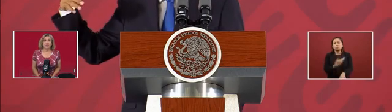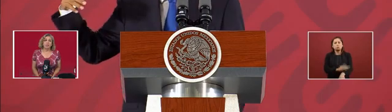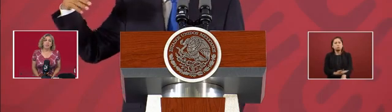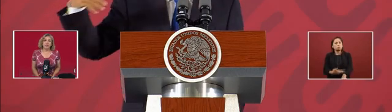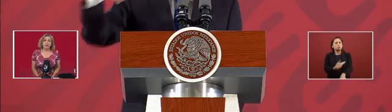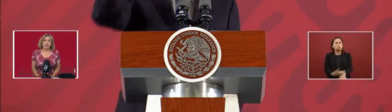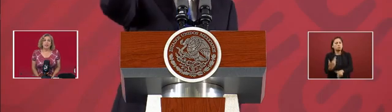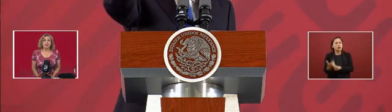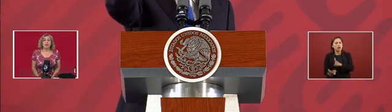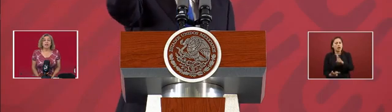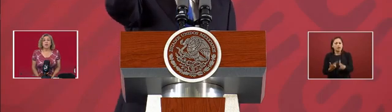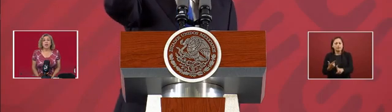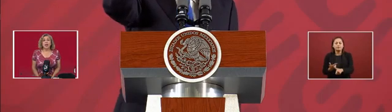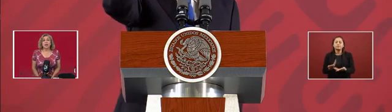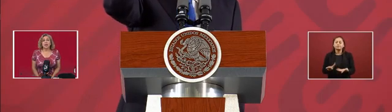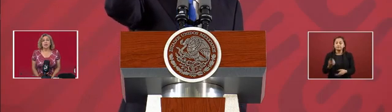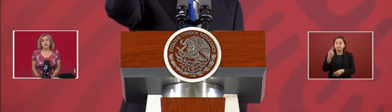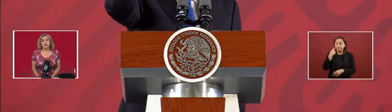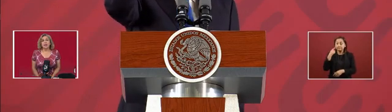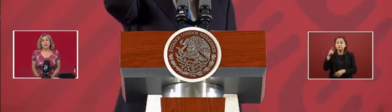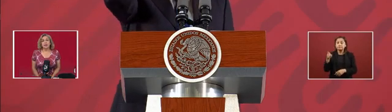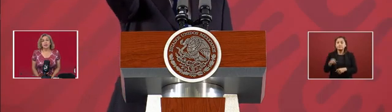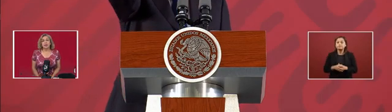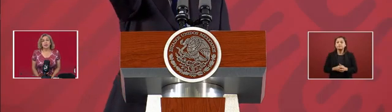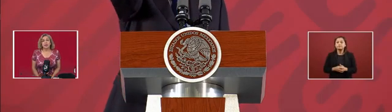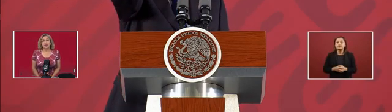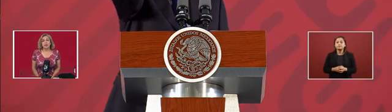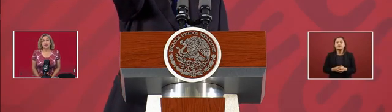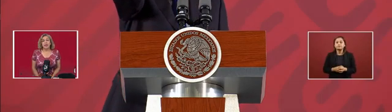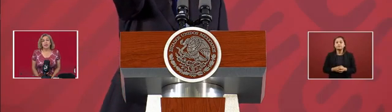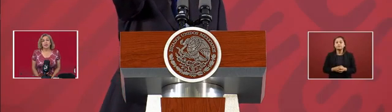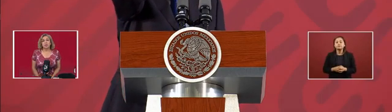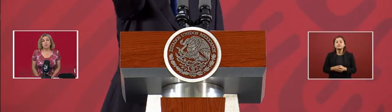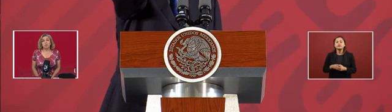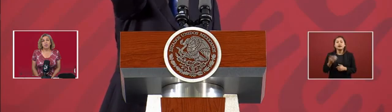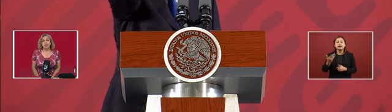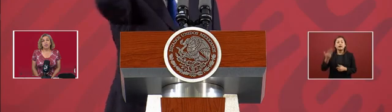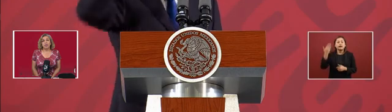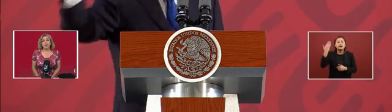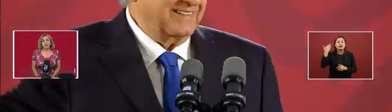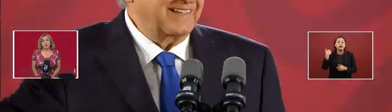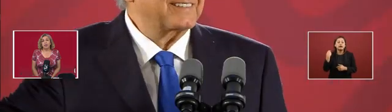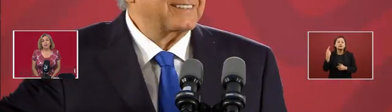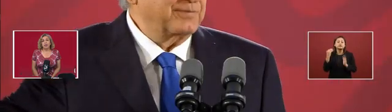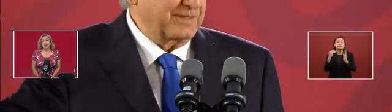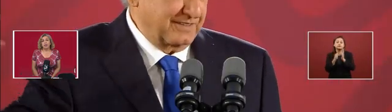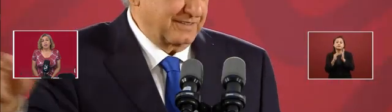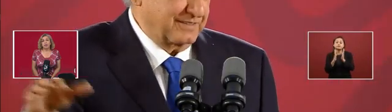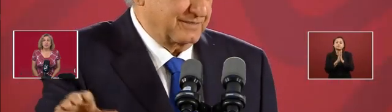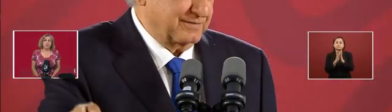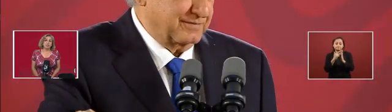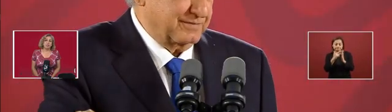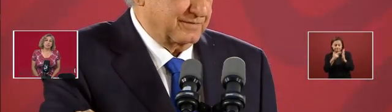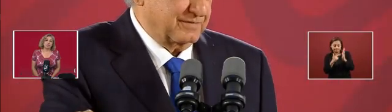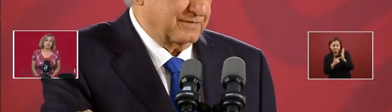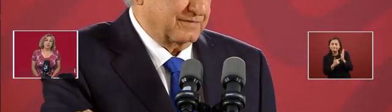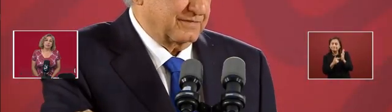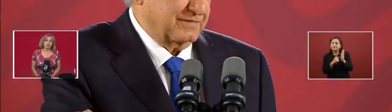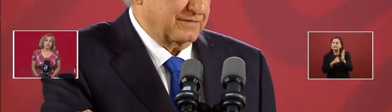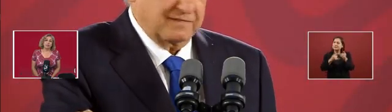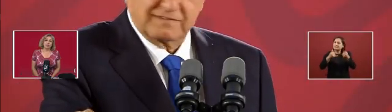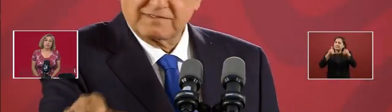was a rheumatoid. que lo estamos poniendo de pie And so we're pushing that elephant, we're putting him up. Now we have to push him